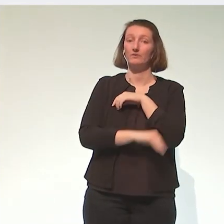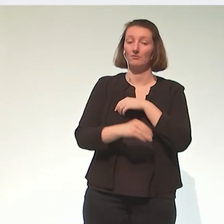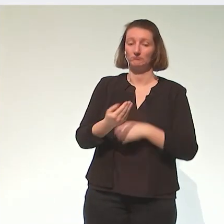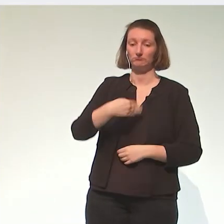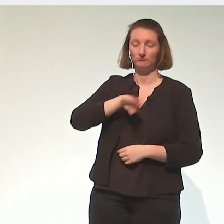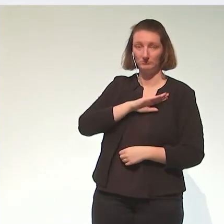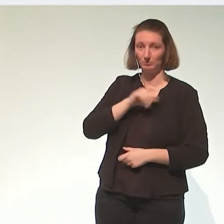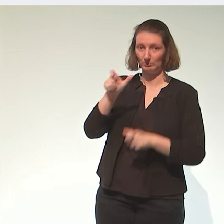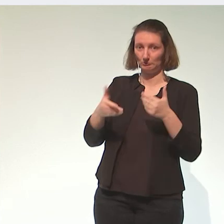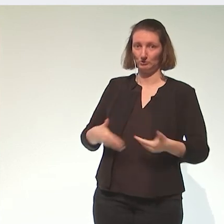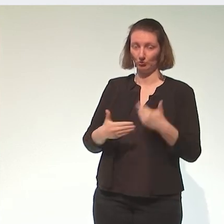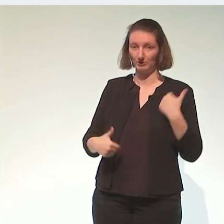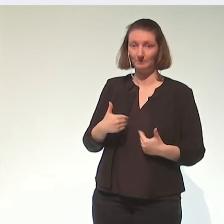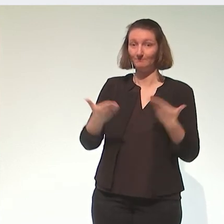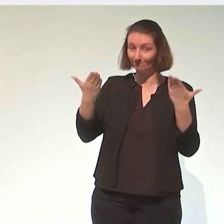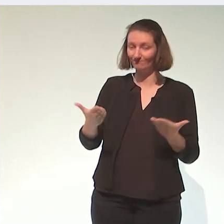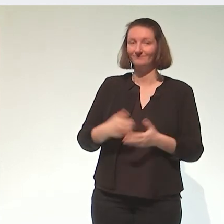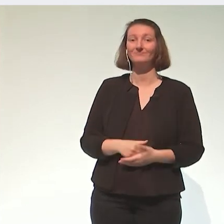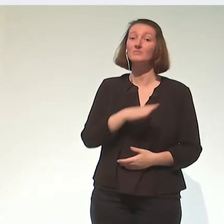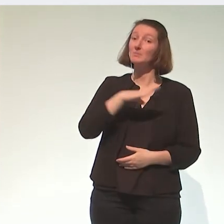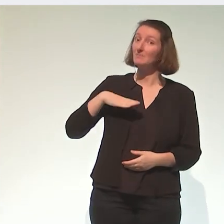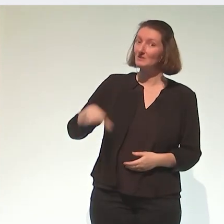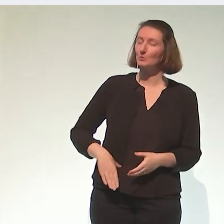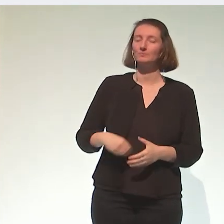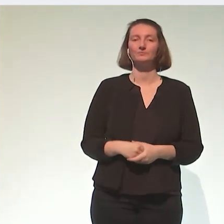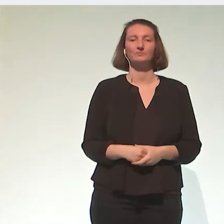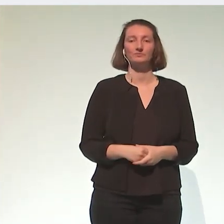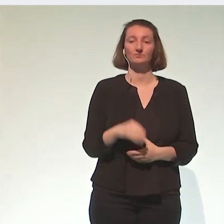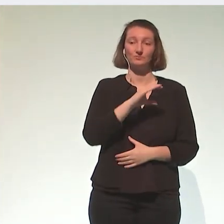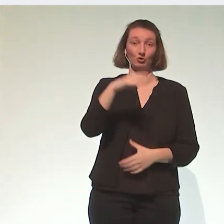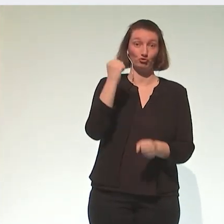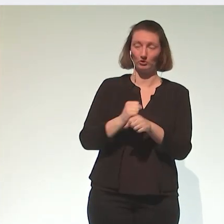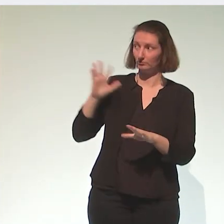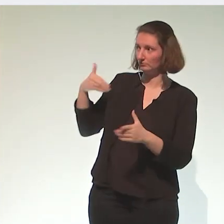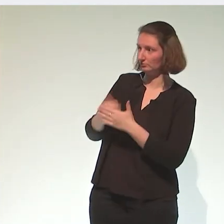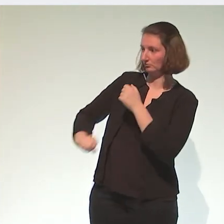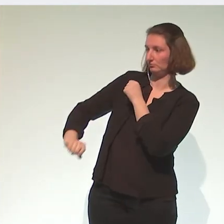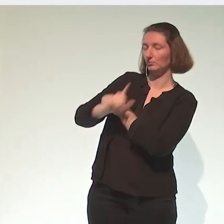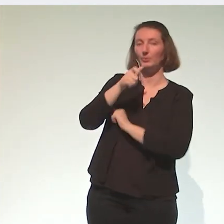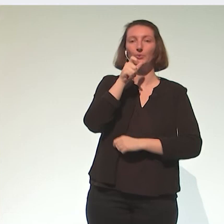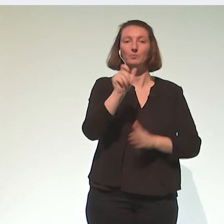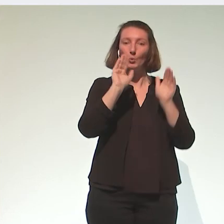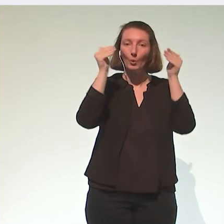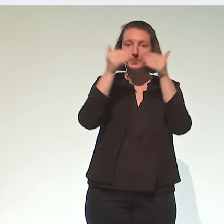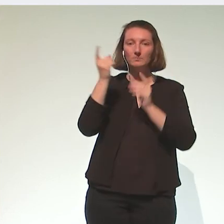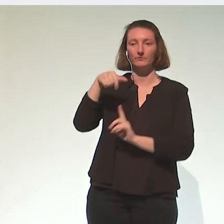Secretary of State responsible for the disabled, Sophie, ladies and gentlemen, more than a century after the birth of the word